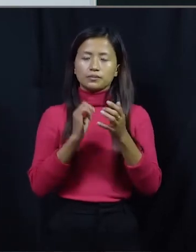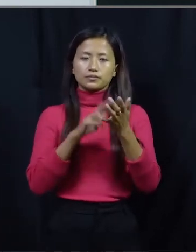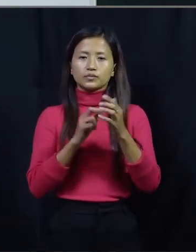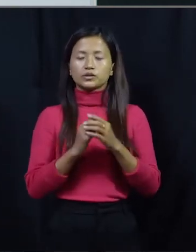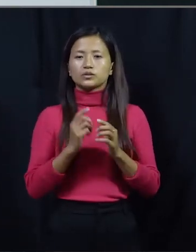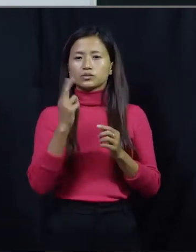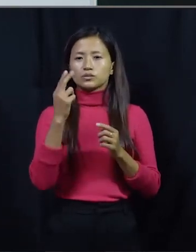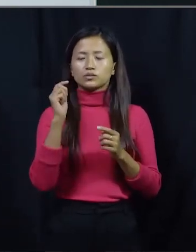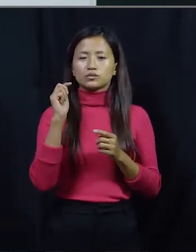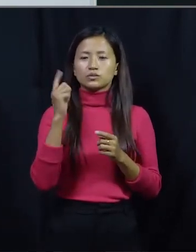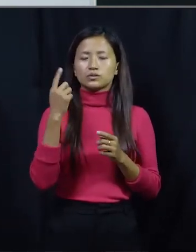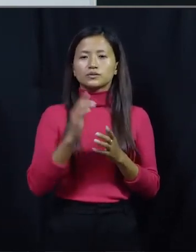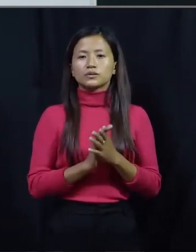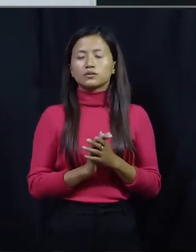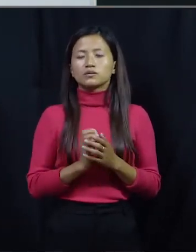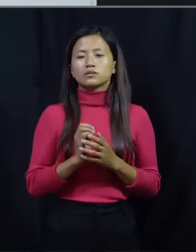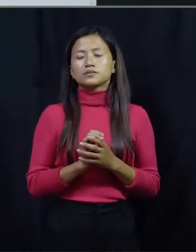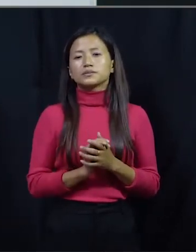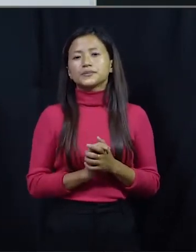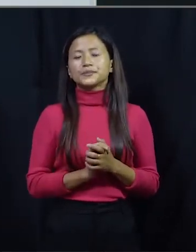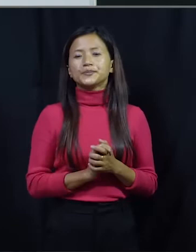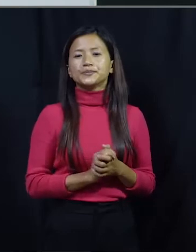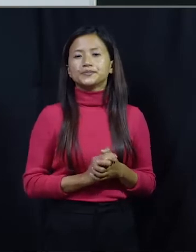next type is onto function.